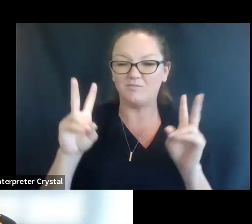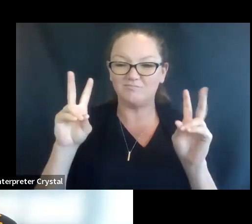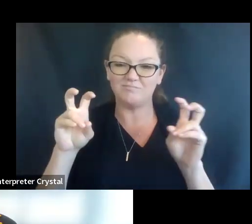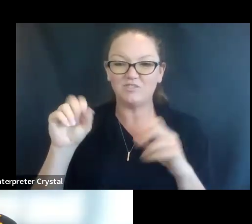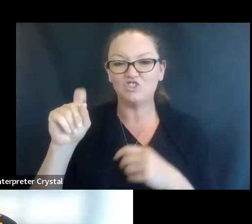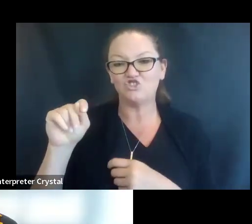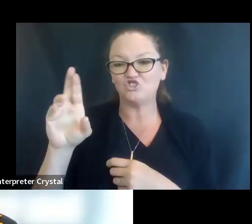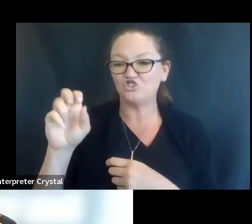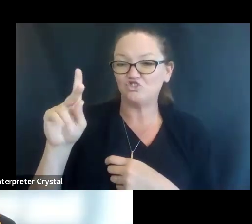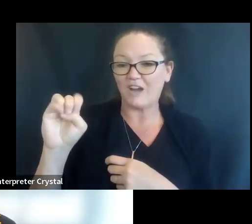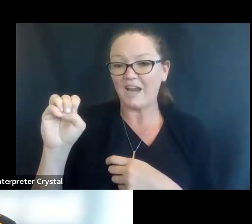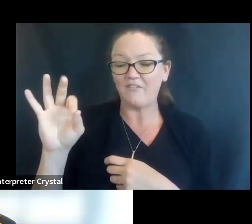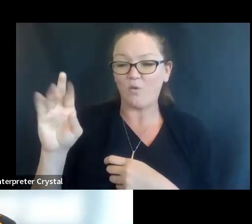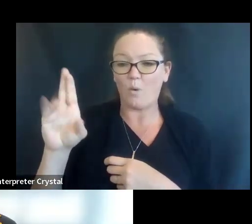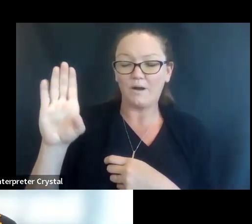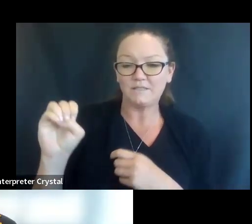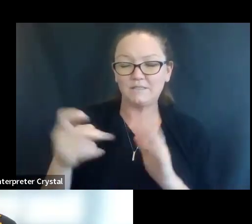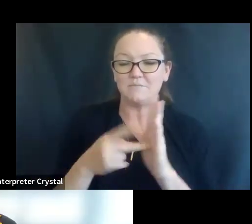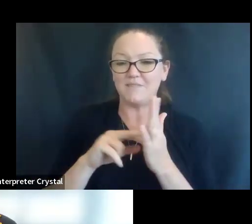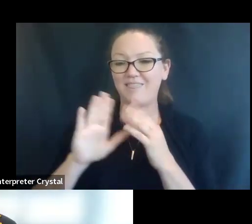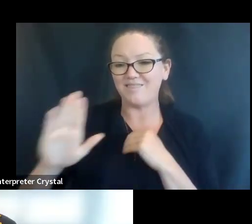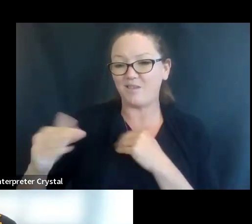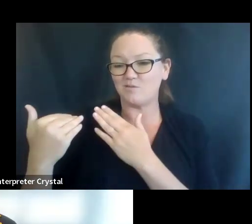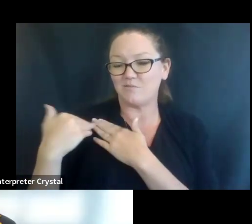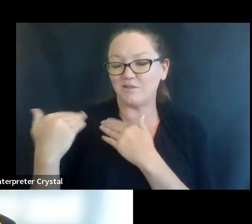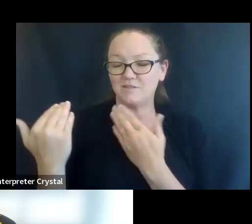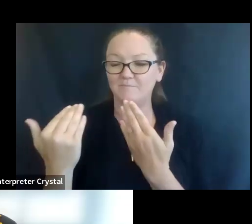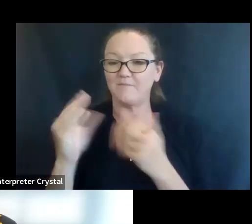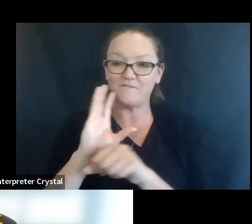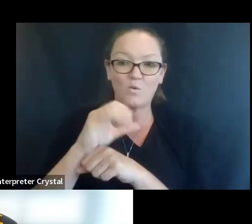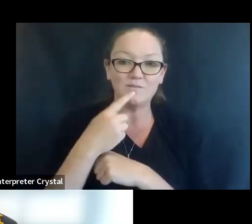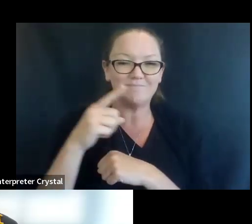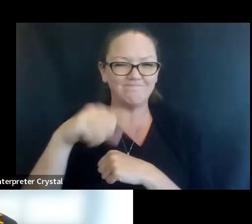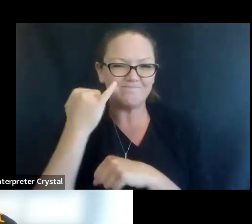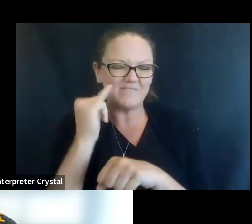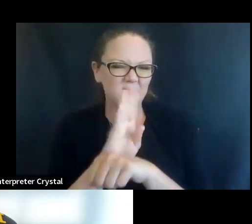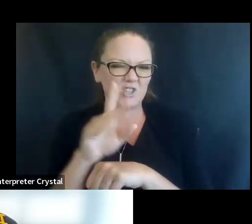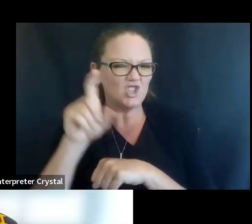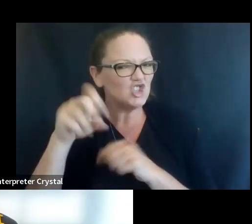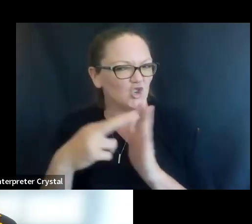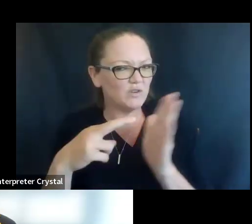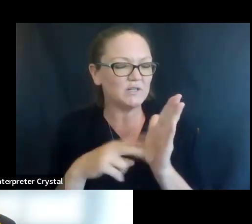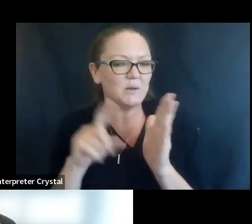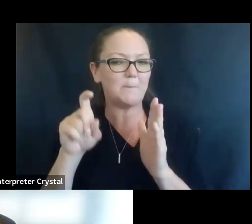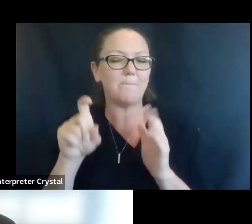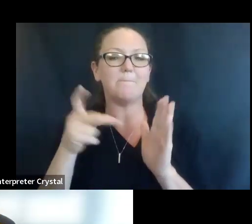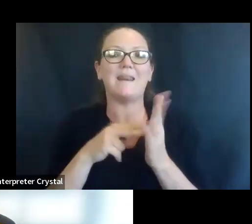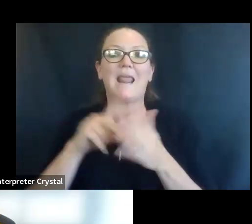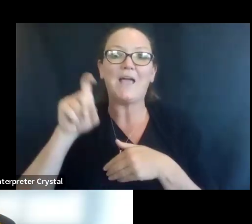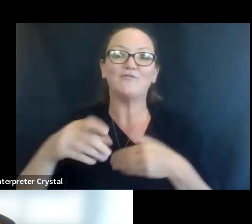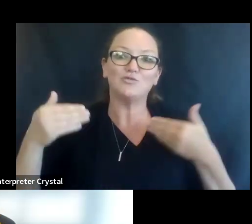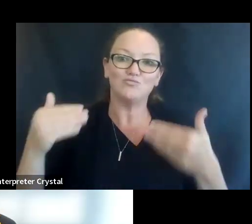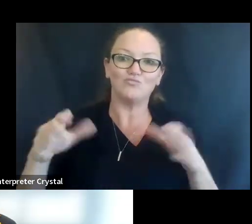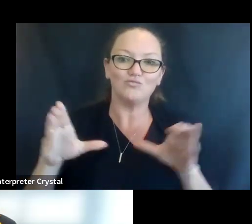helping ensuring that businesses who should be registered do. So I guess the short answer to your question